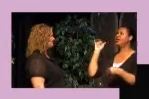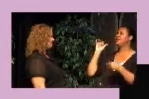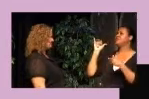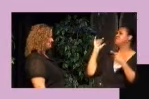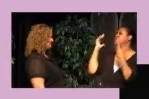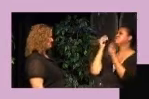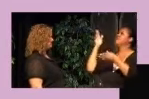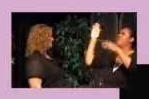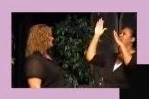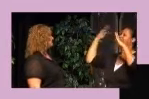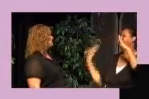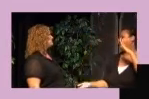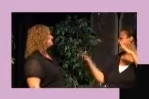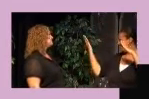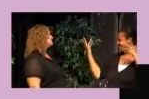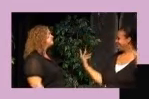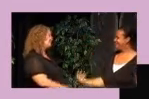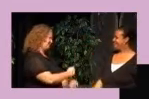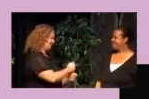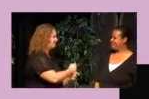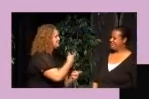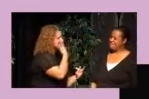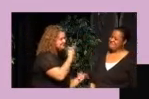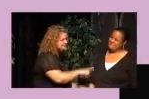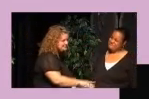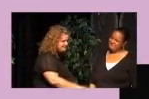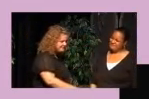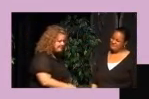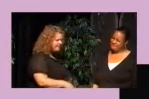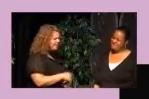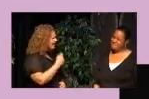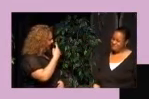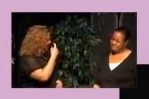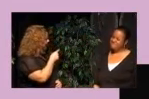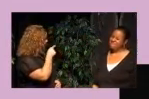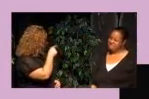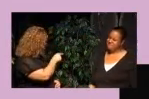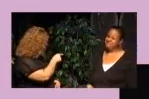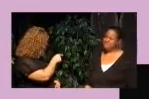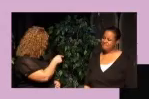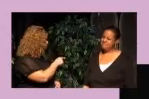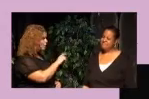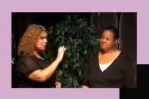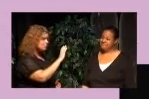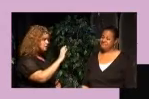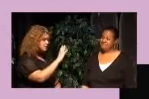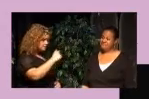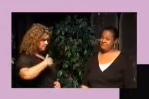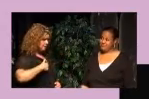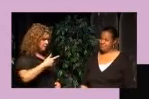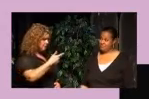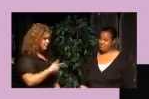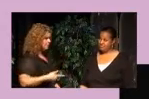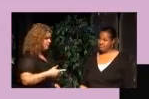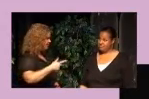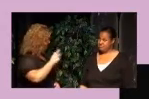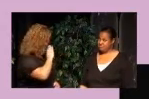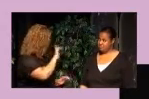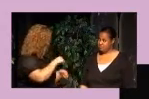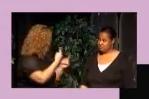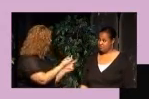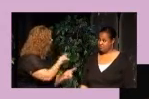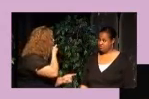Well, yes, of course I am. But you, Curtis, and me, we've got it all wrong.